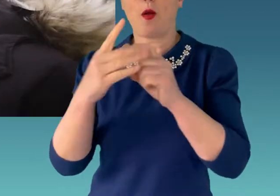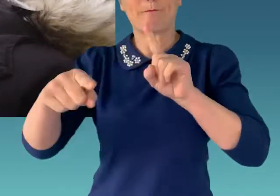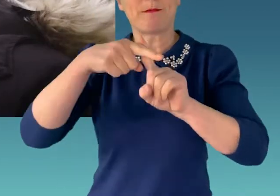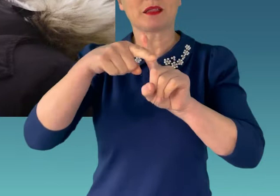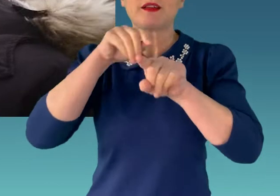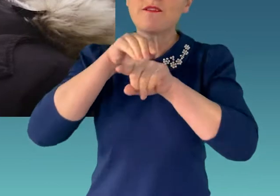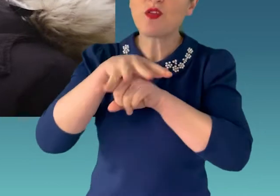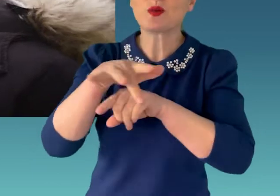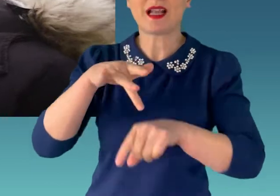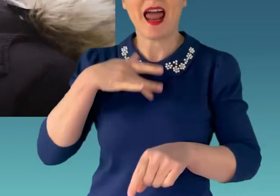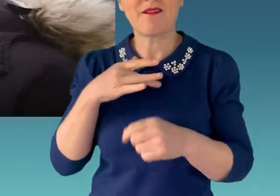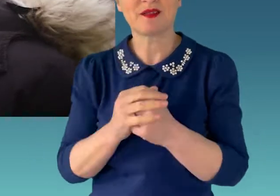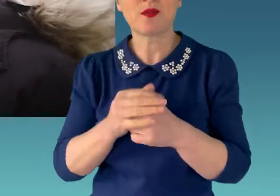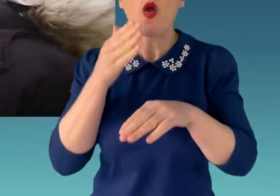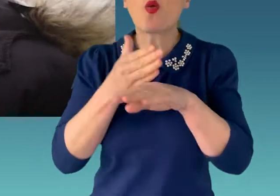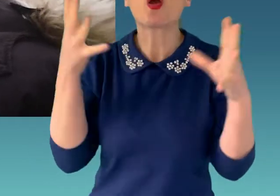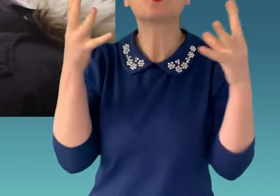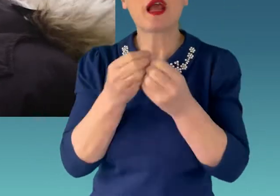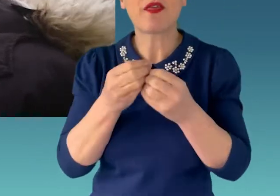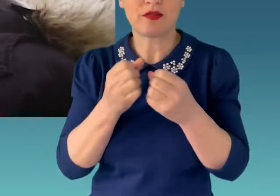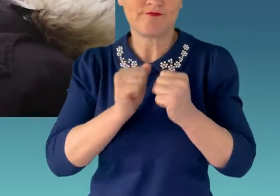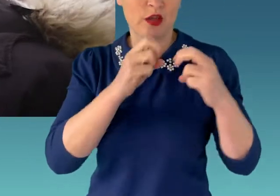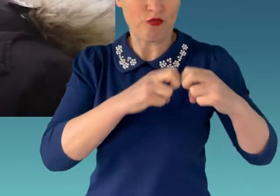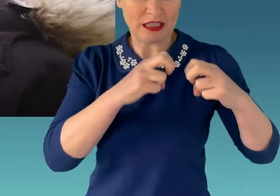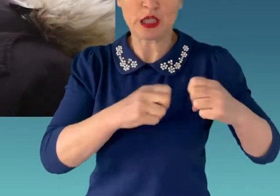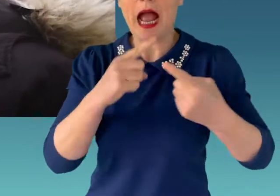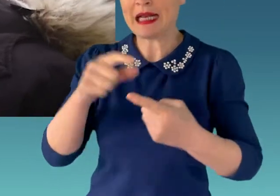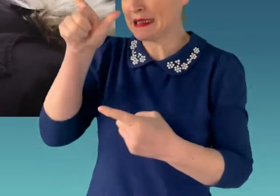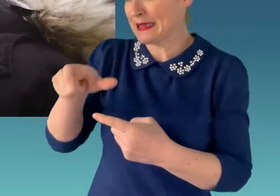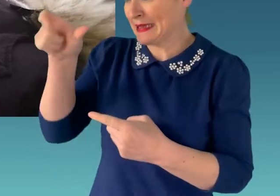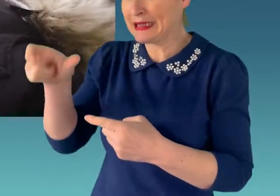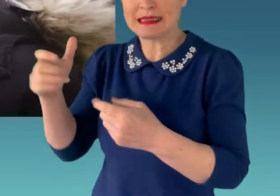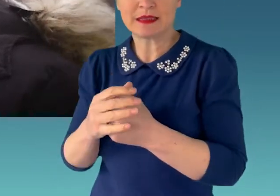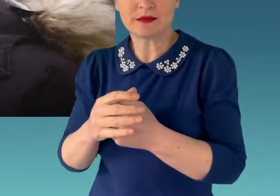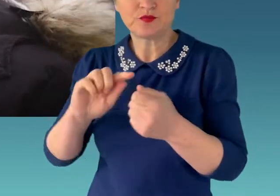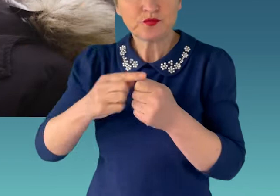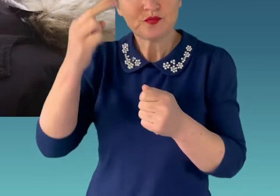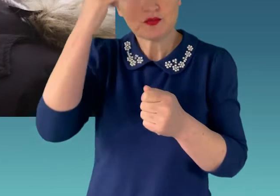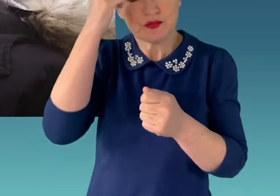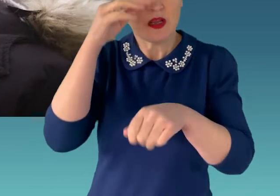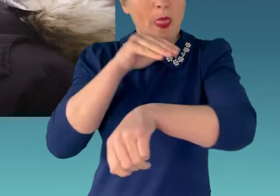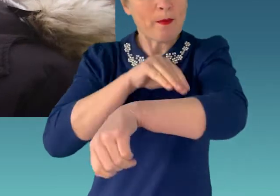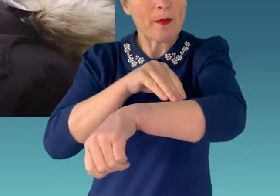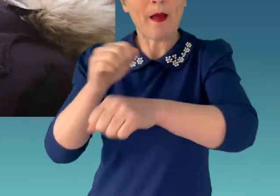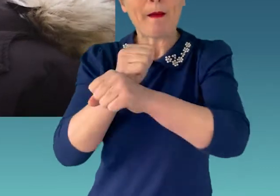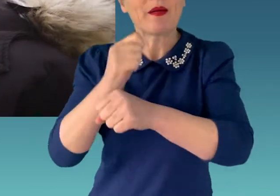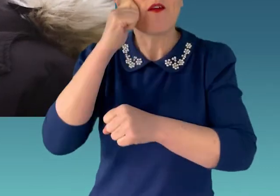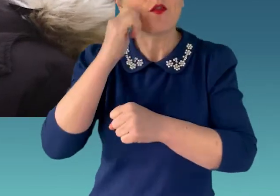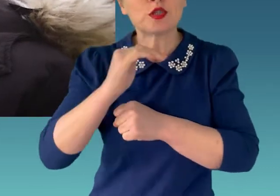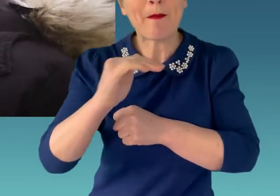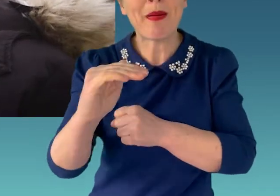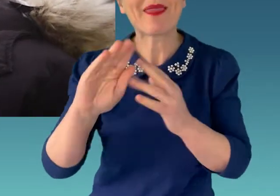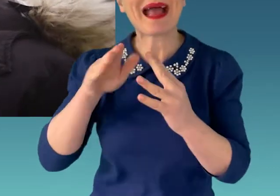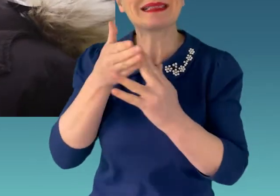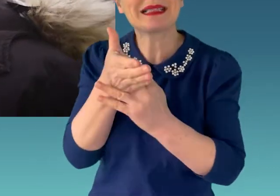are working together, researchers and citizens, in try to understand the problem of footpath accessibility and in